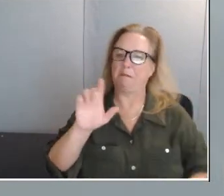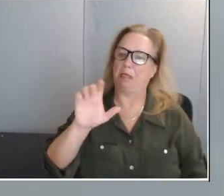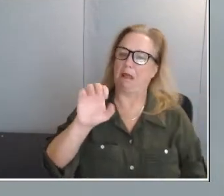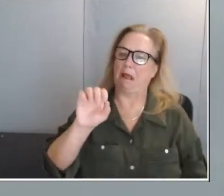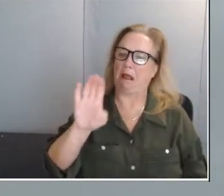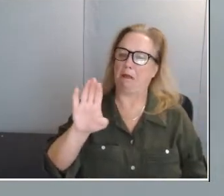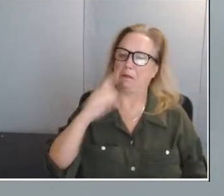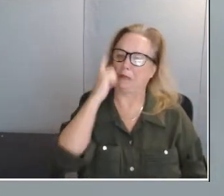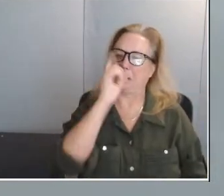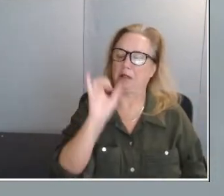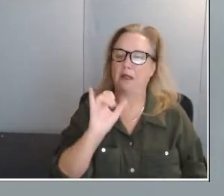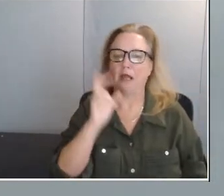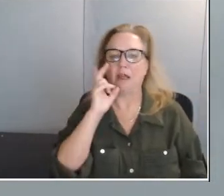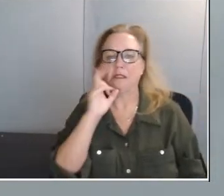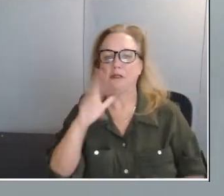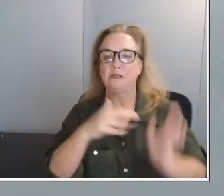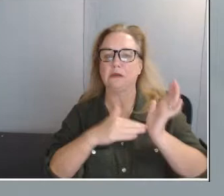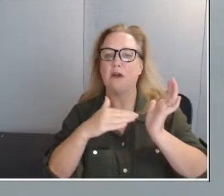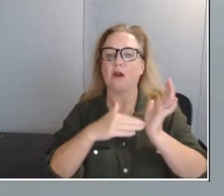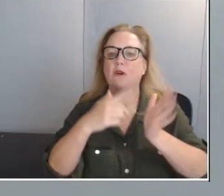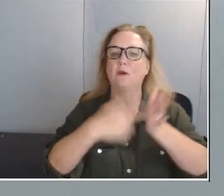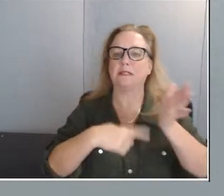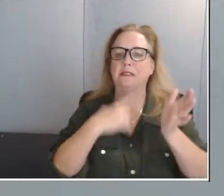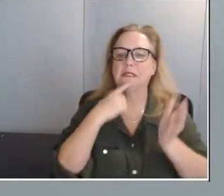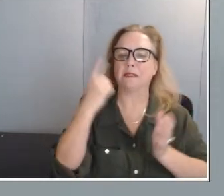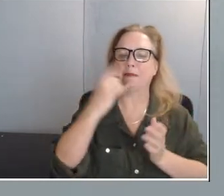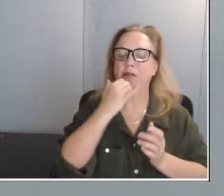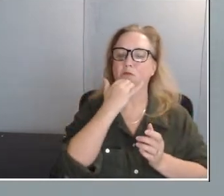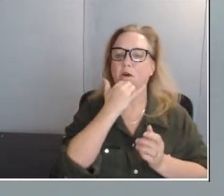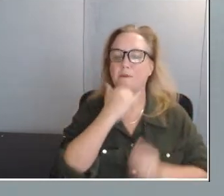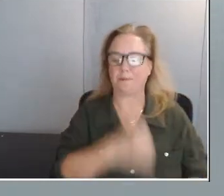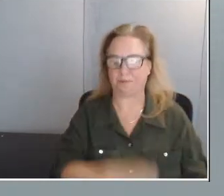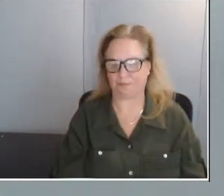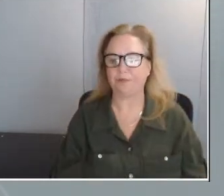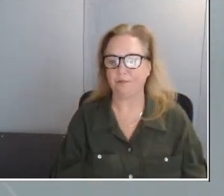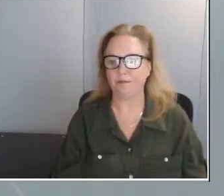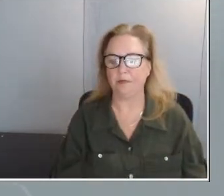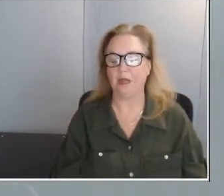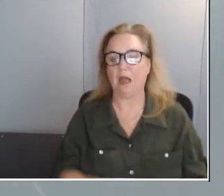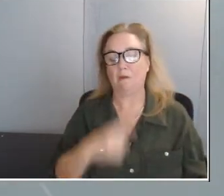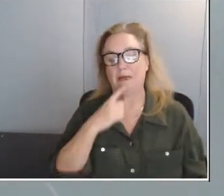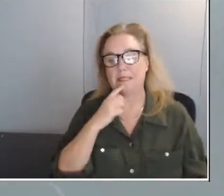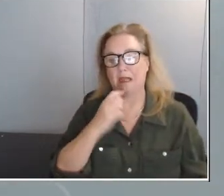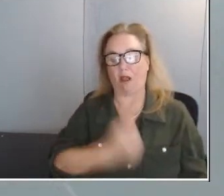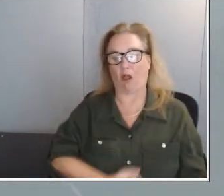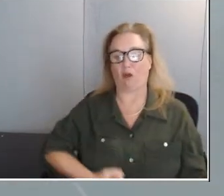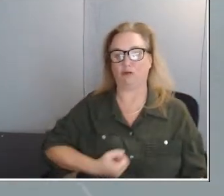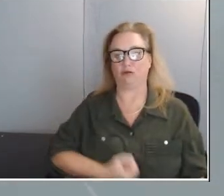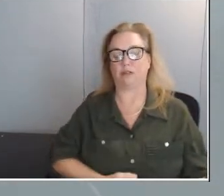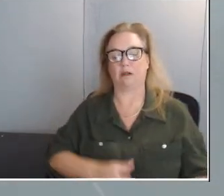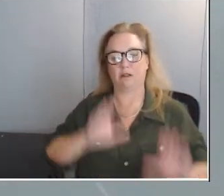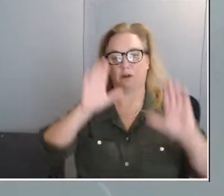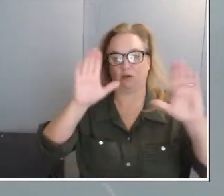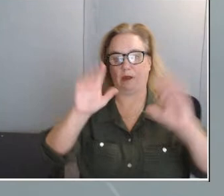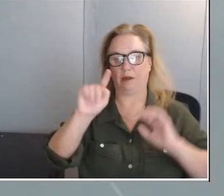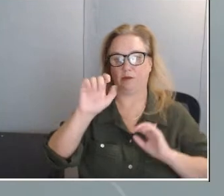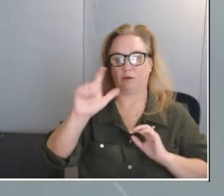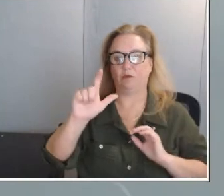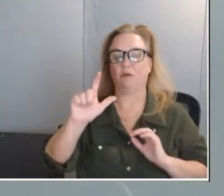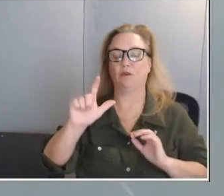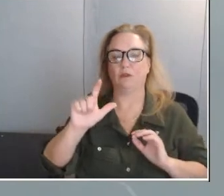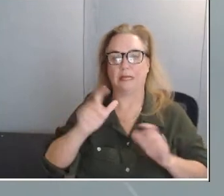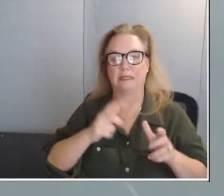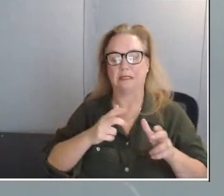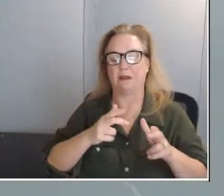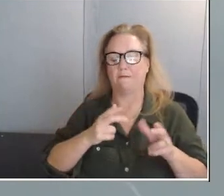you seeing as a doctor that tells you there's something really wrong there? Yeah, first I want to preface that ultrasound is a great tool that is quick